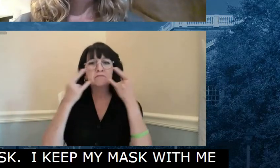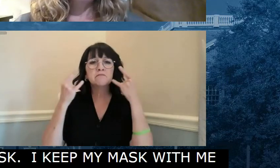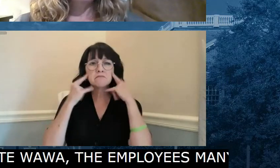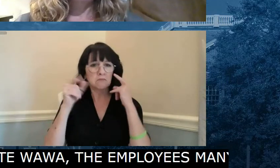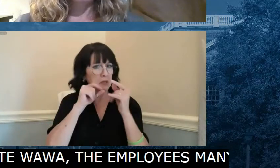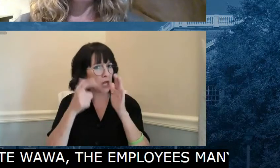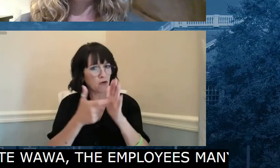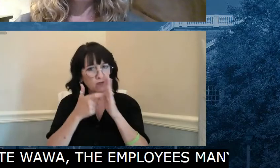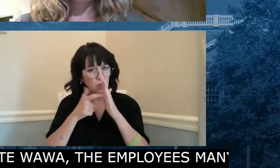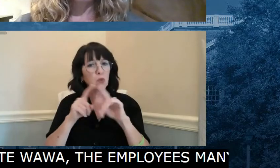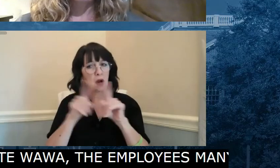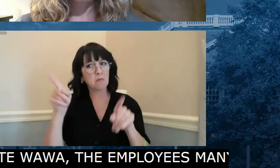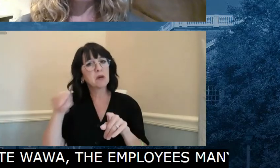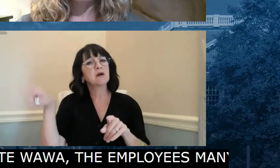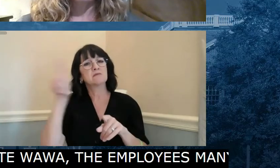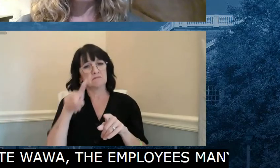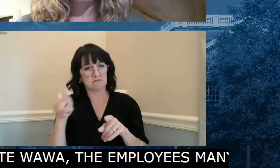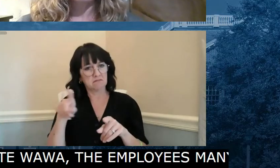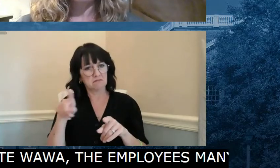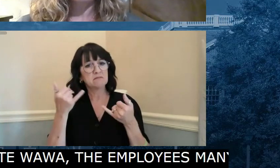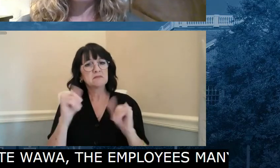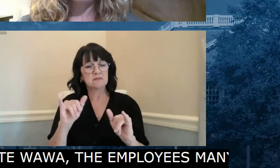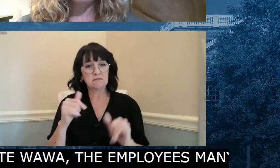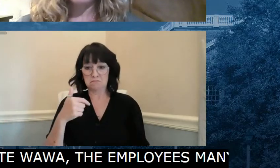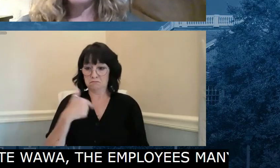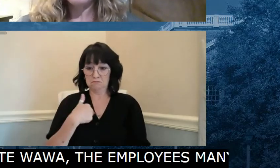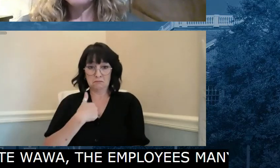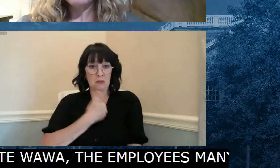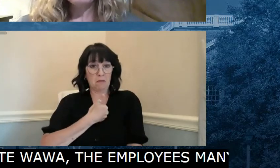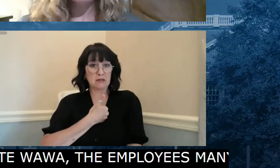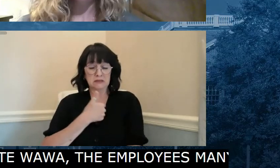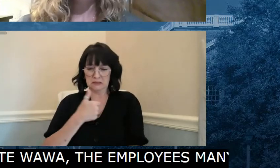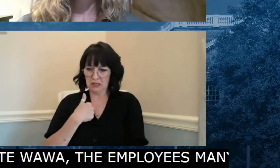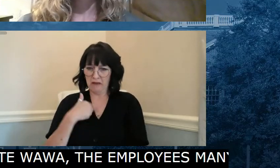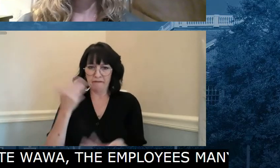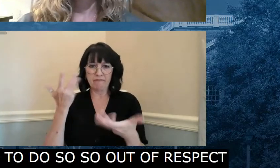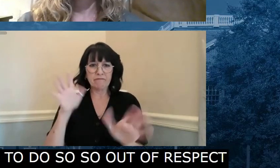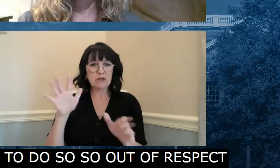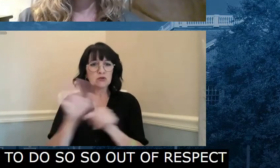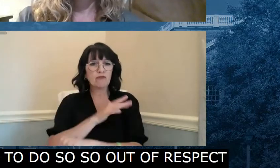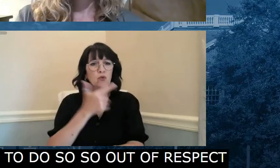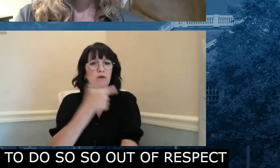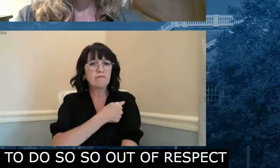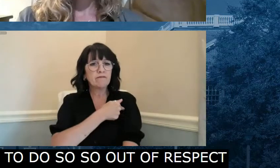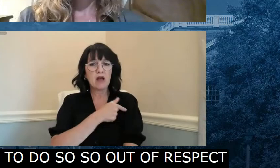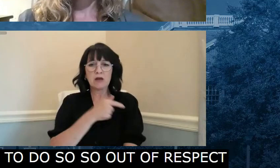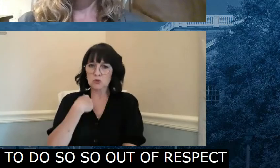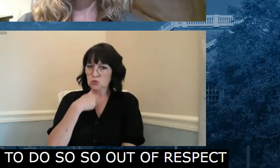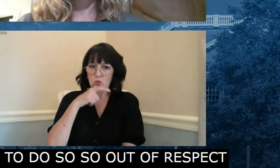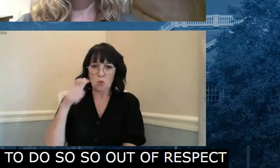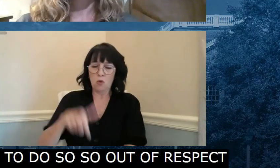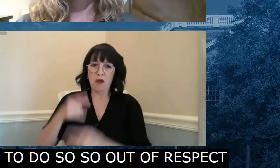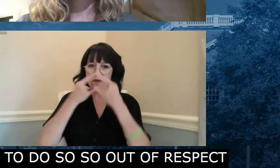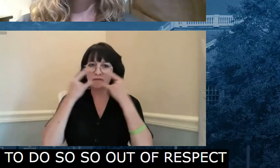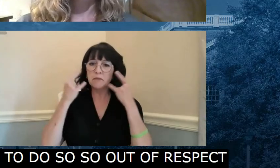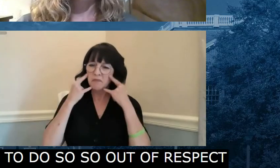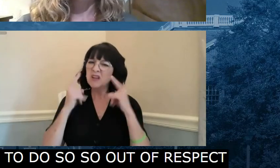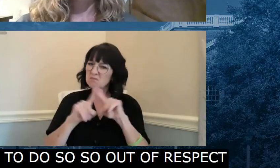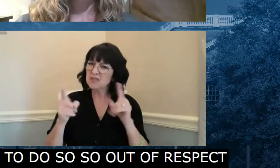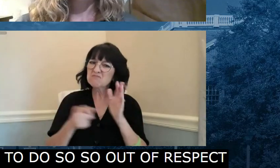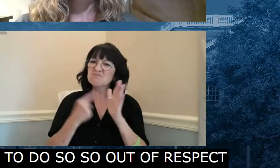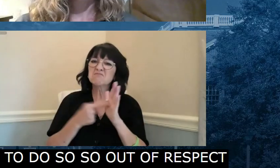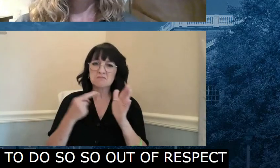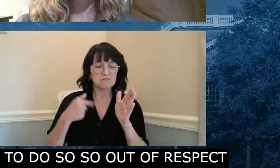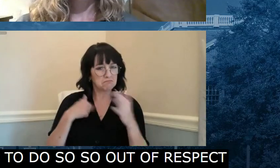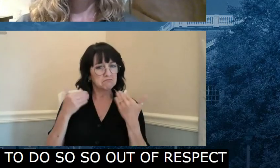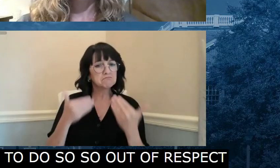do. Out of respect for them, I'm fully vaccinated, so I don't have to wear a mask. But people should be thinking about